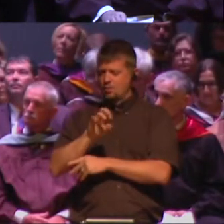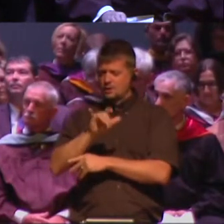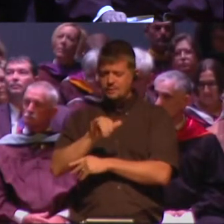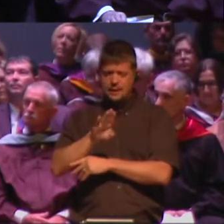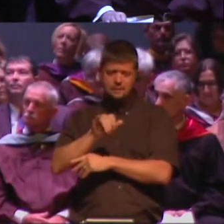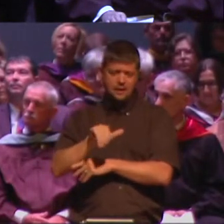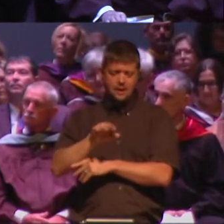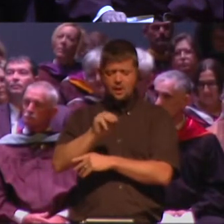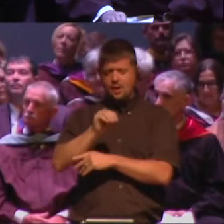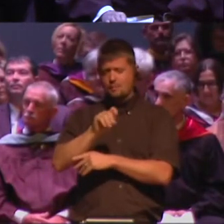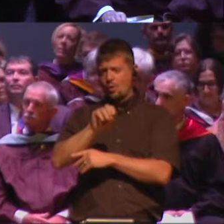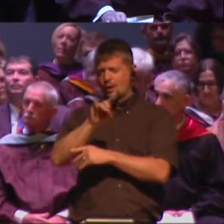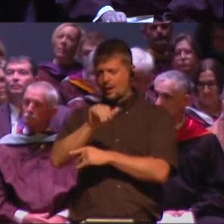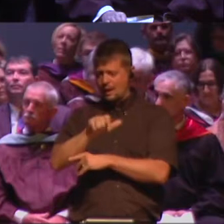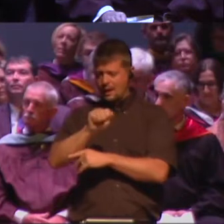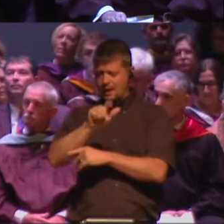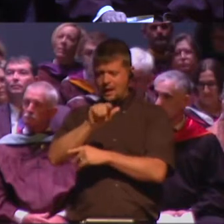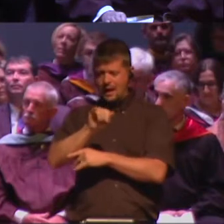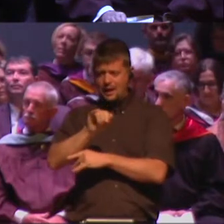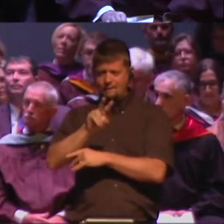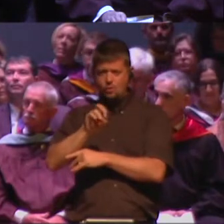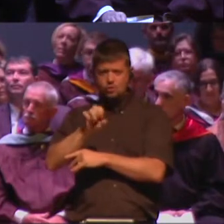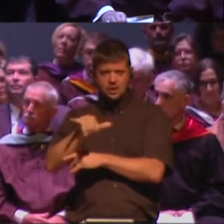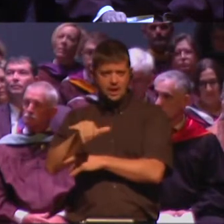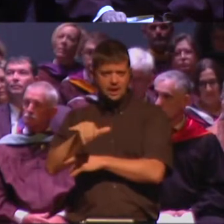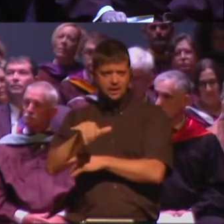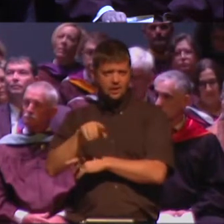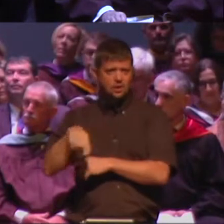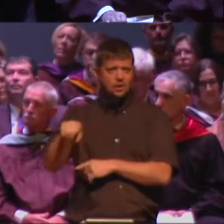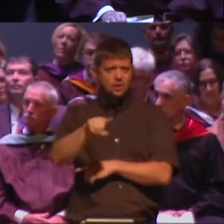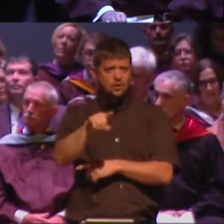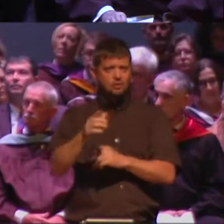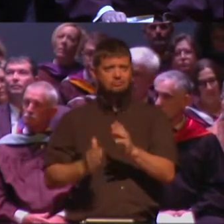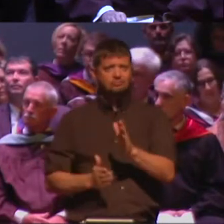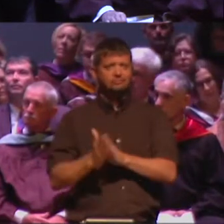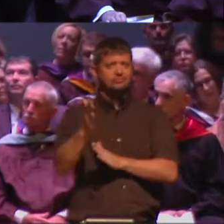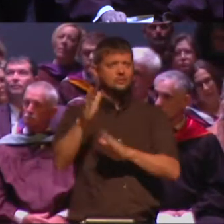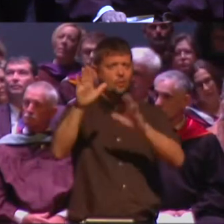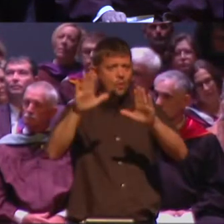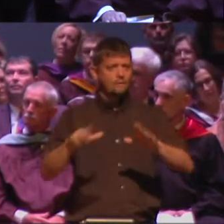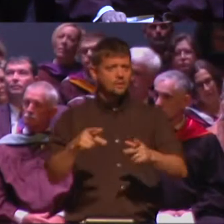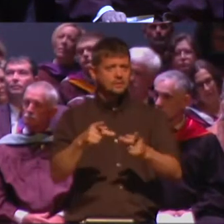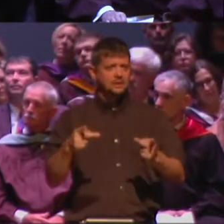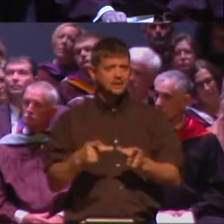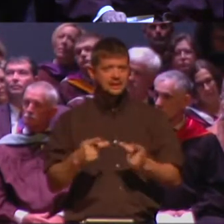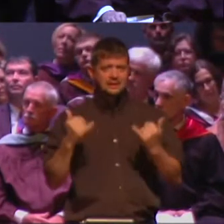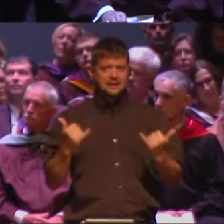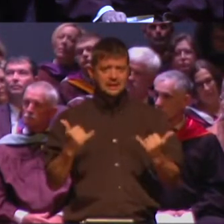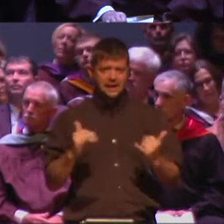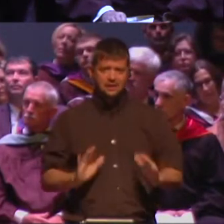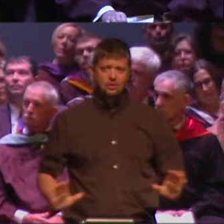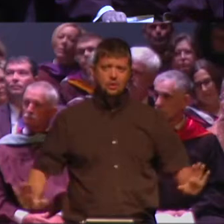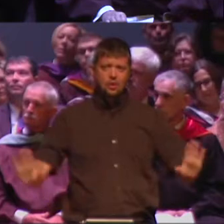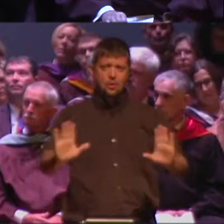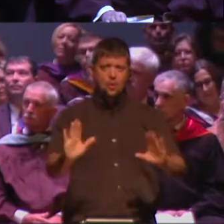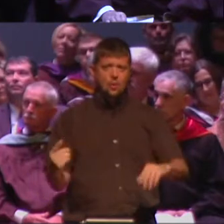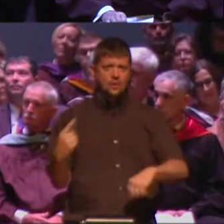or Mordecai Alley Van Allen O'Shea. You're off to great places. Today is your